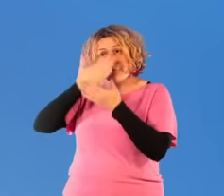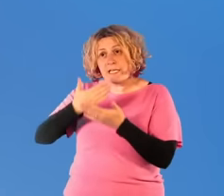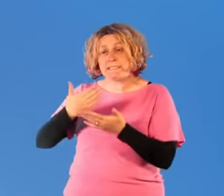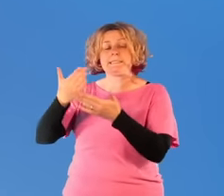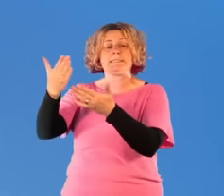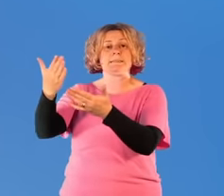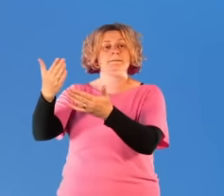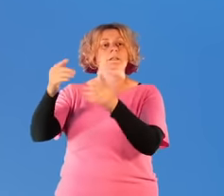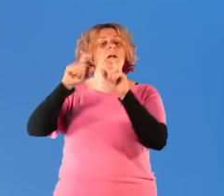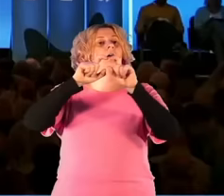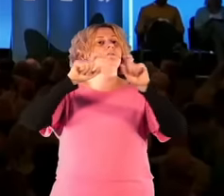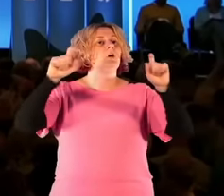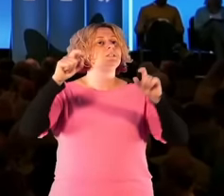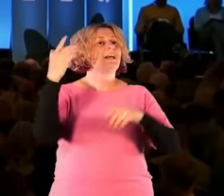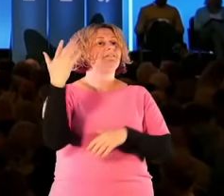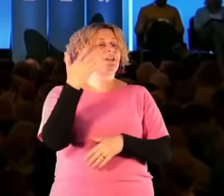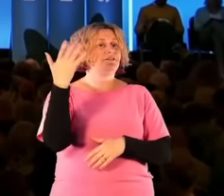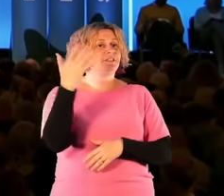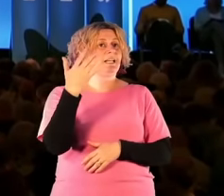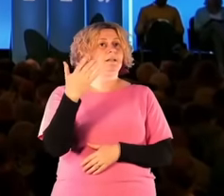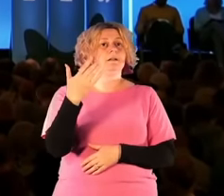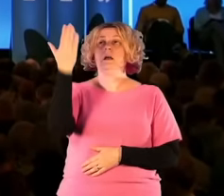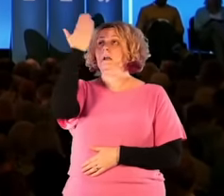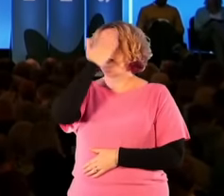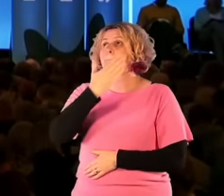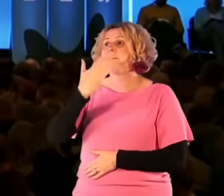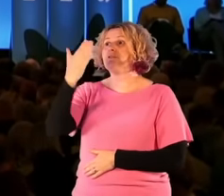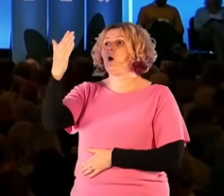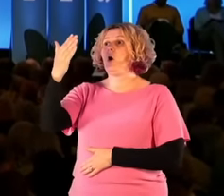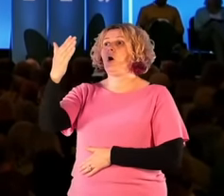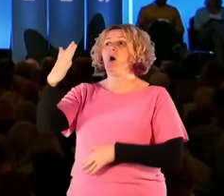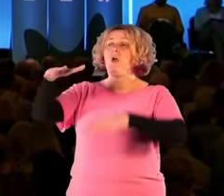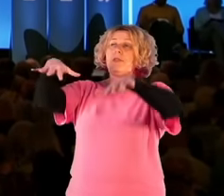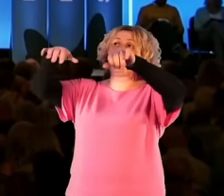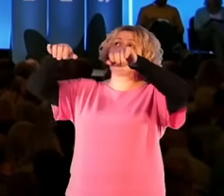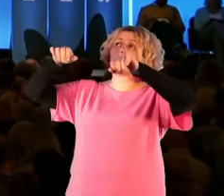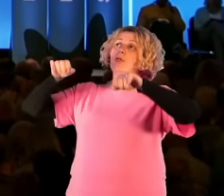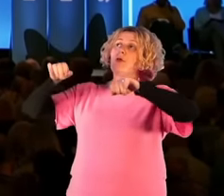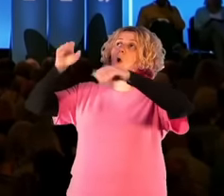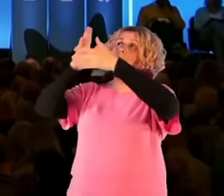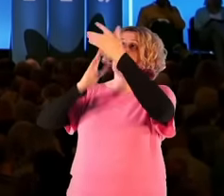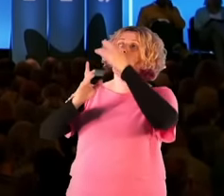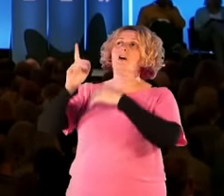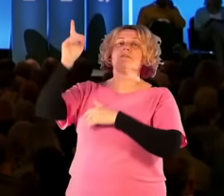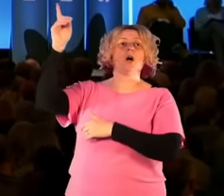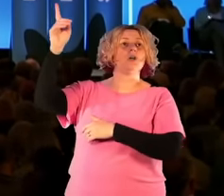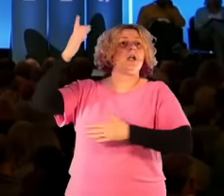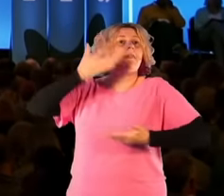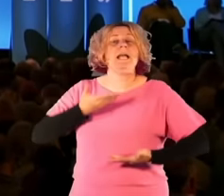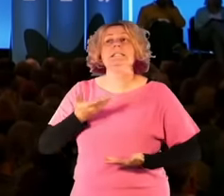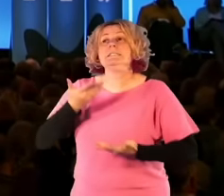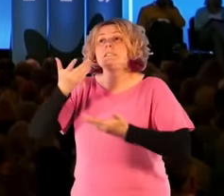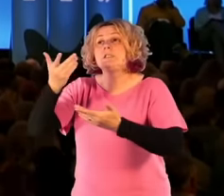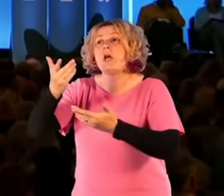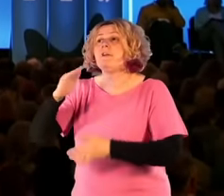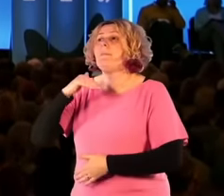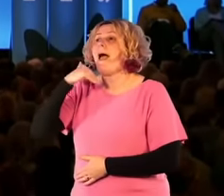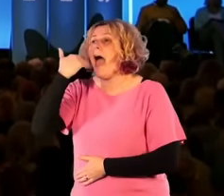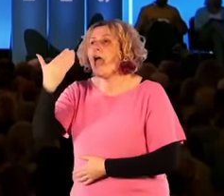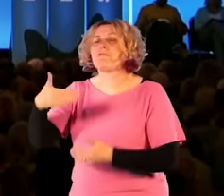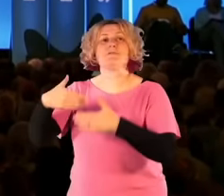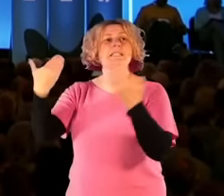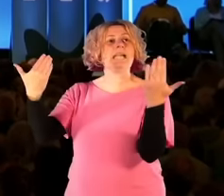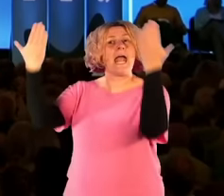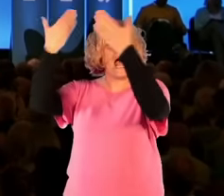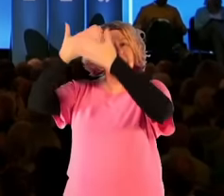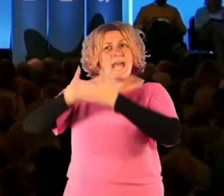15, therefore, they are before the throne of God and they serve him day and night in his temple. Well, we may well ask the